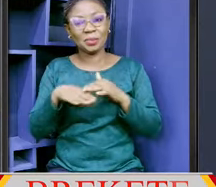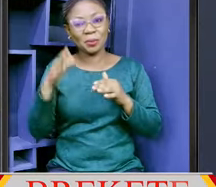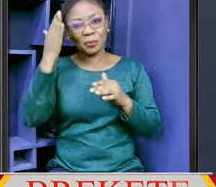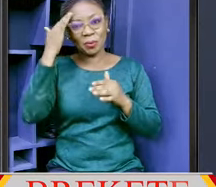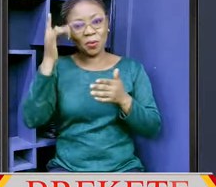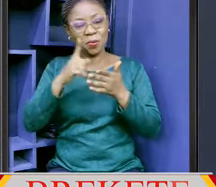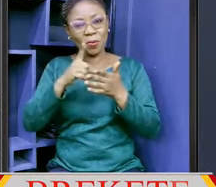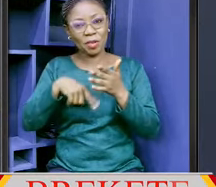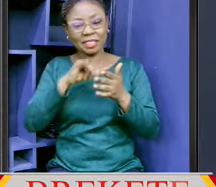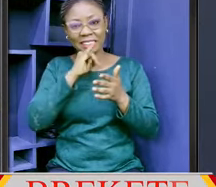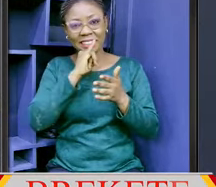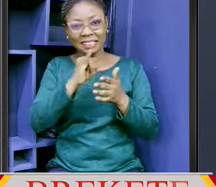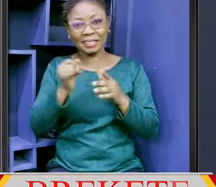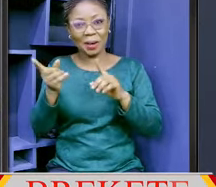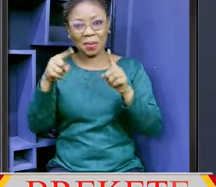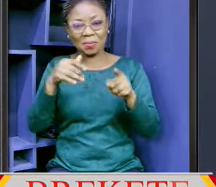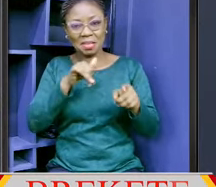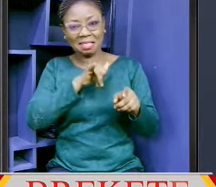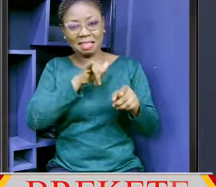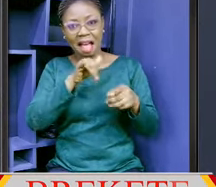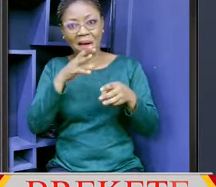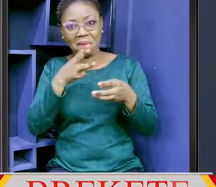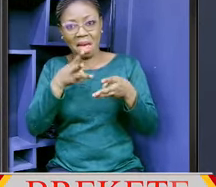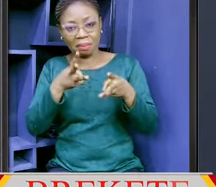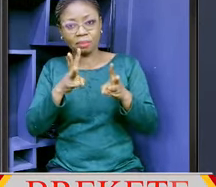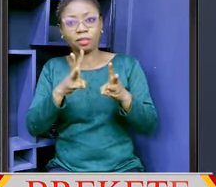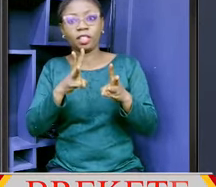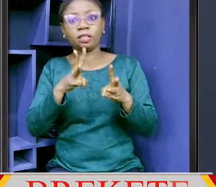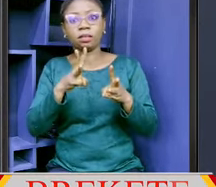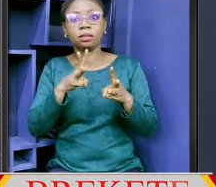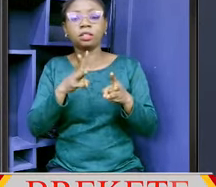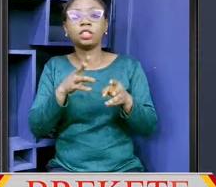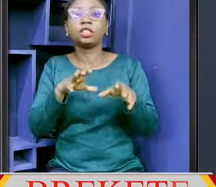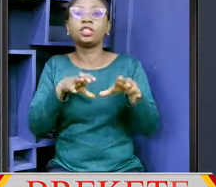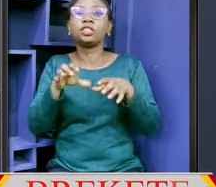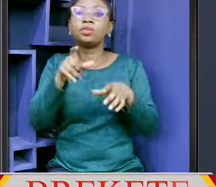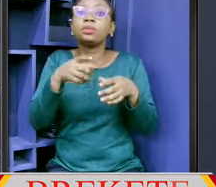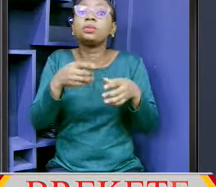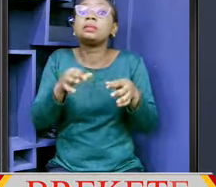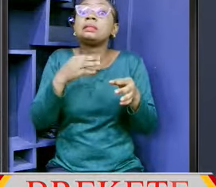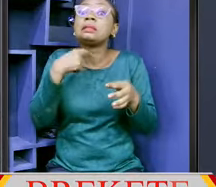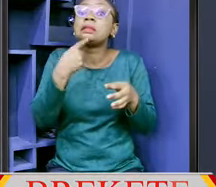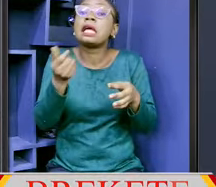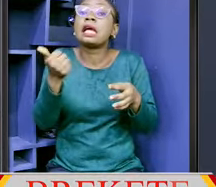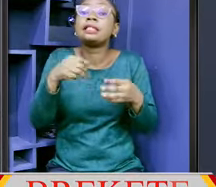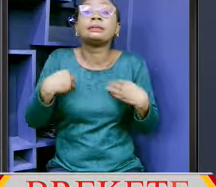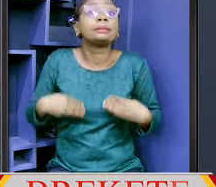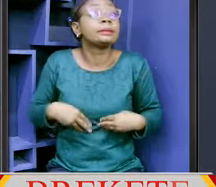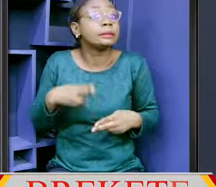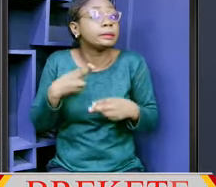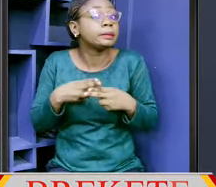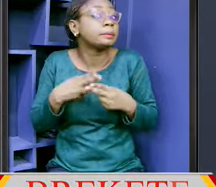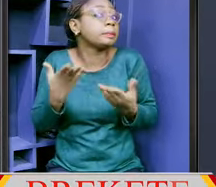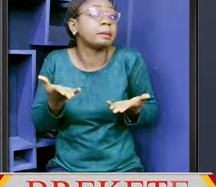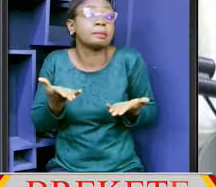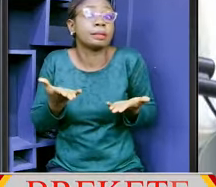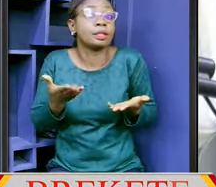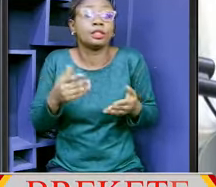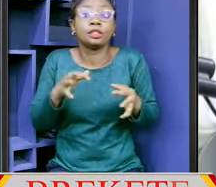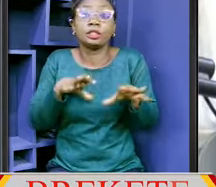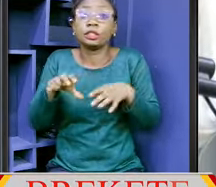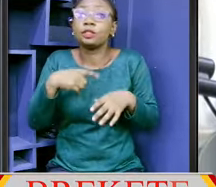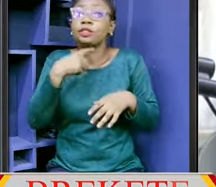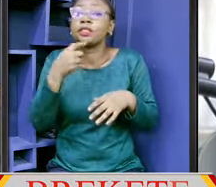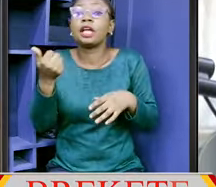waiting they come their way. Yes, sir. You yes, mention sir. Anybody name here? I don't mention anybody. You mention any shop name I there? I don't